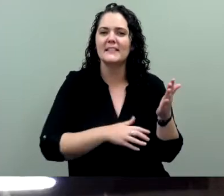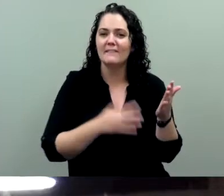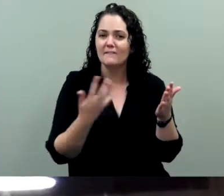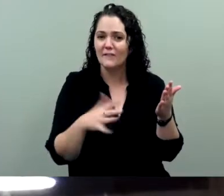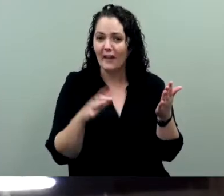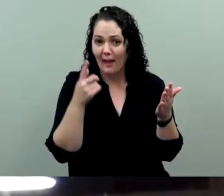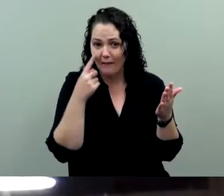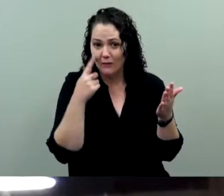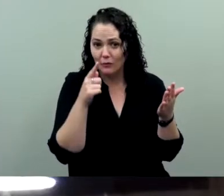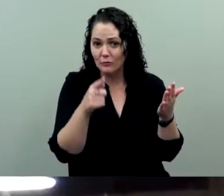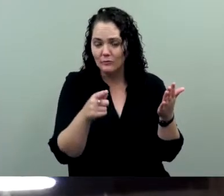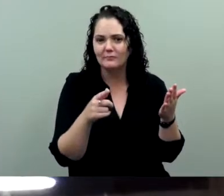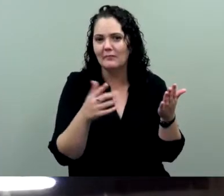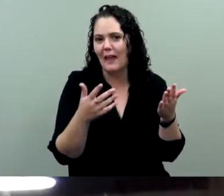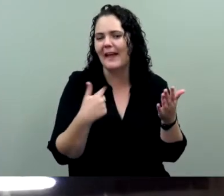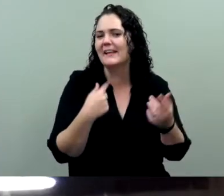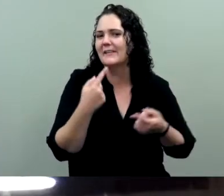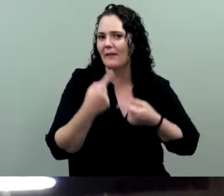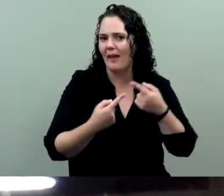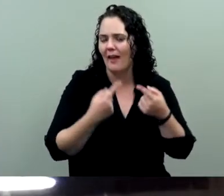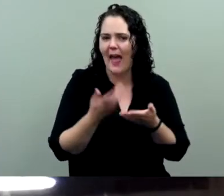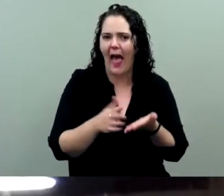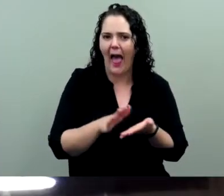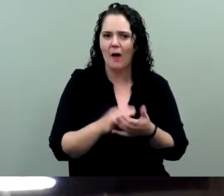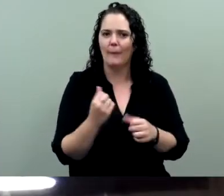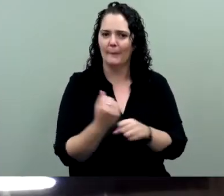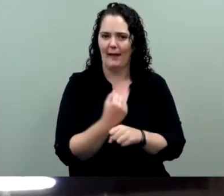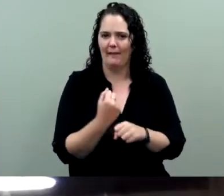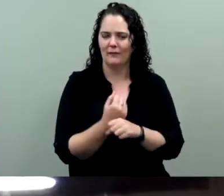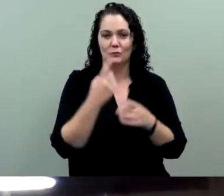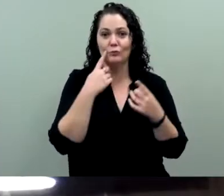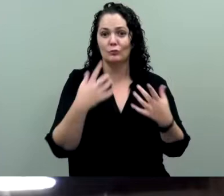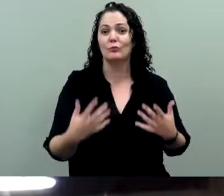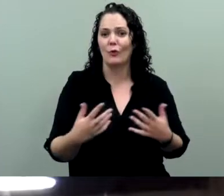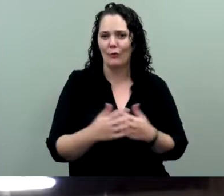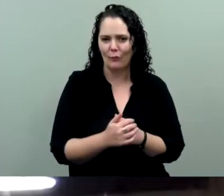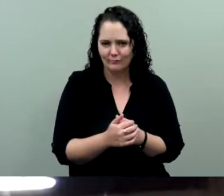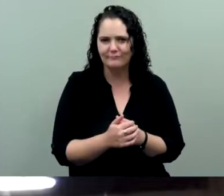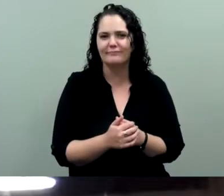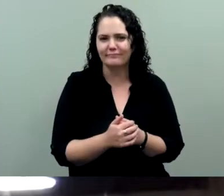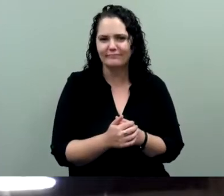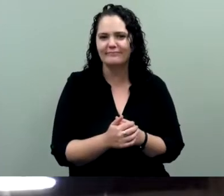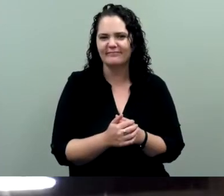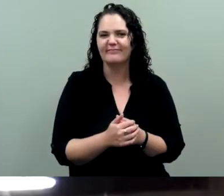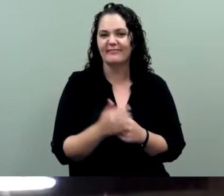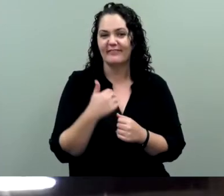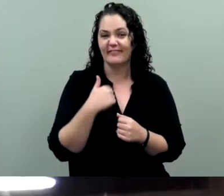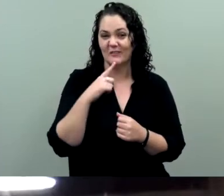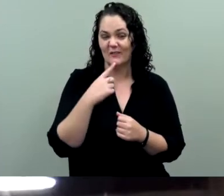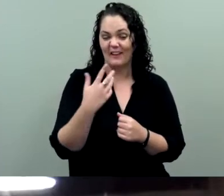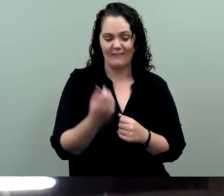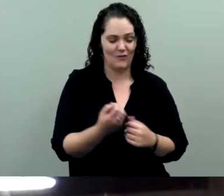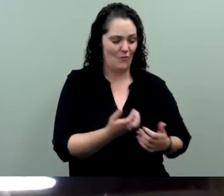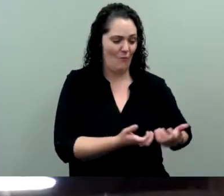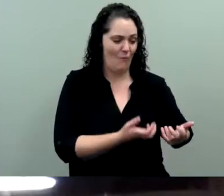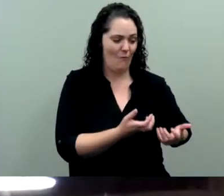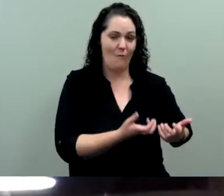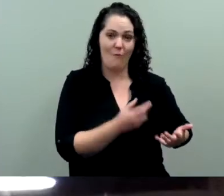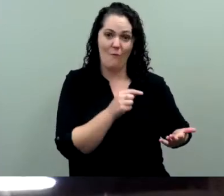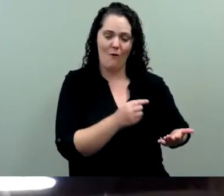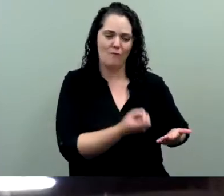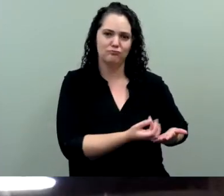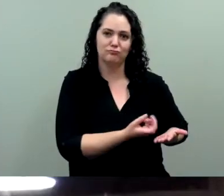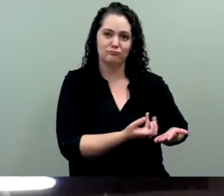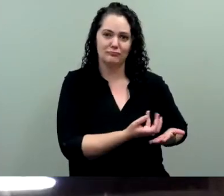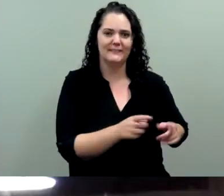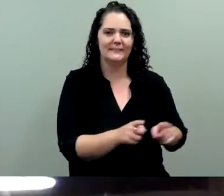step and making the avocado ink sort of in the background over here. I'll be cooking while I'm actually going through the drawing too. So